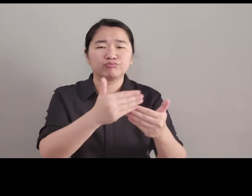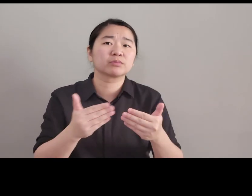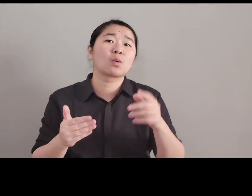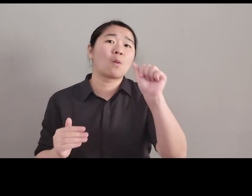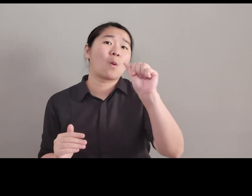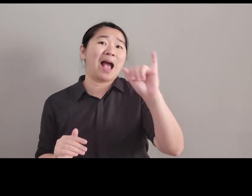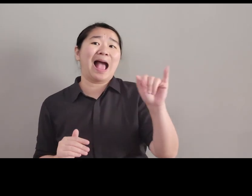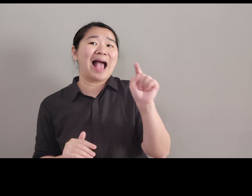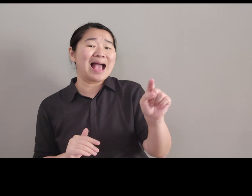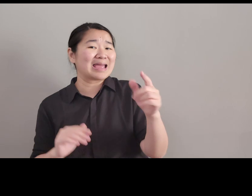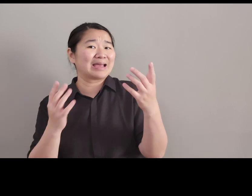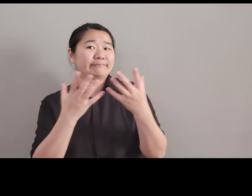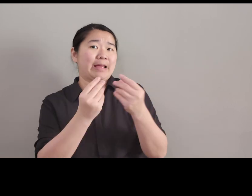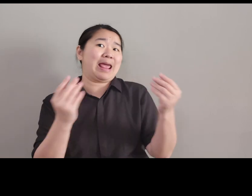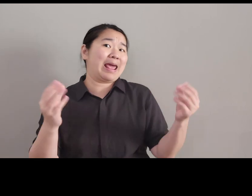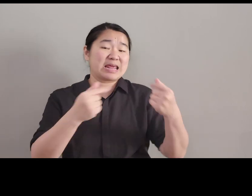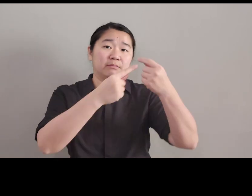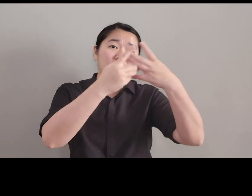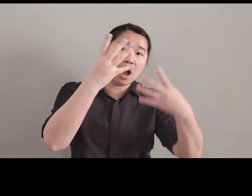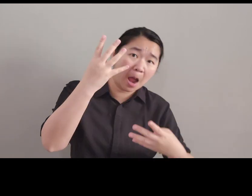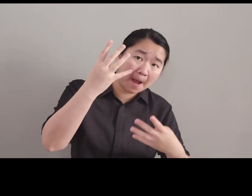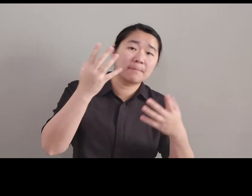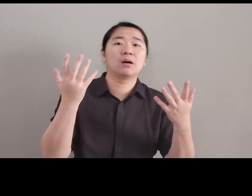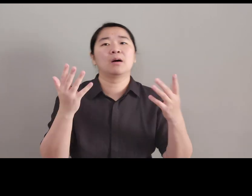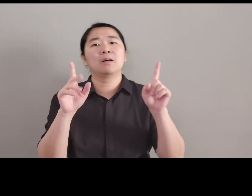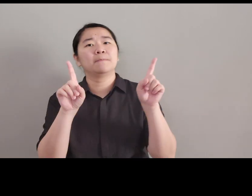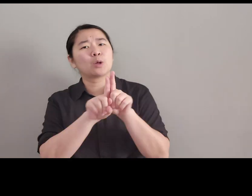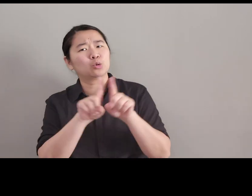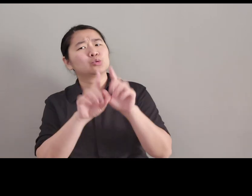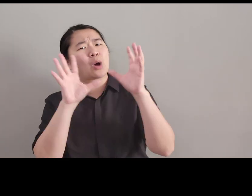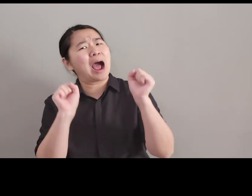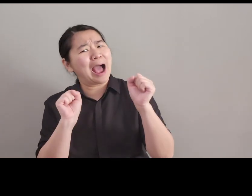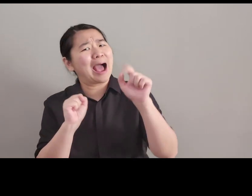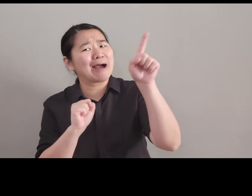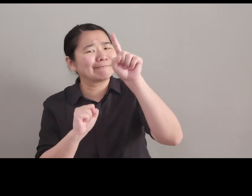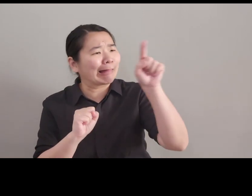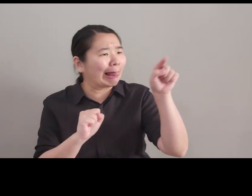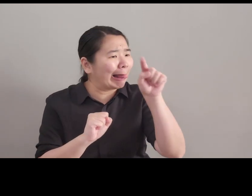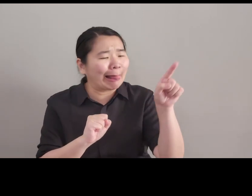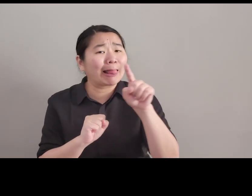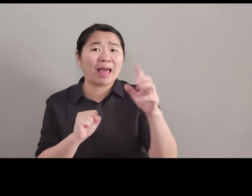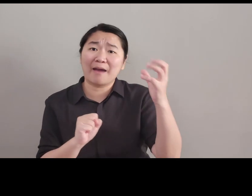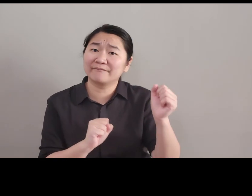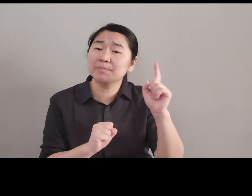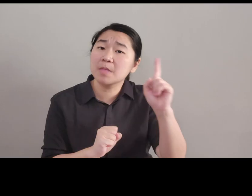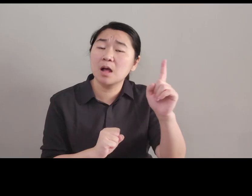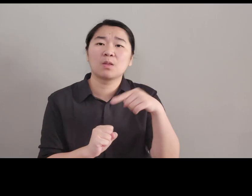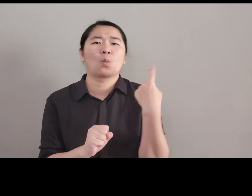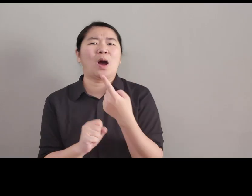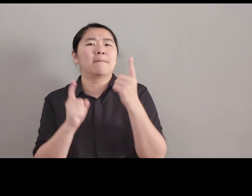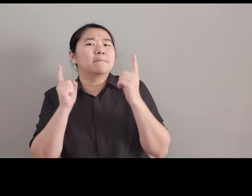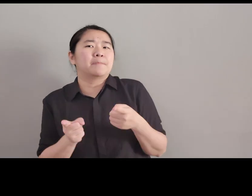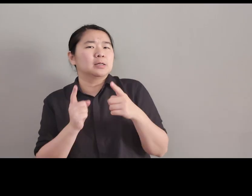I'm worried that there might be mistakes in there, and then they wouldn't be able to establish what the mistakes are. Like the issue of hallucination.